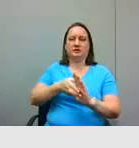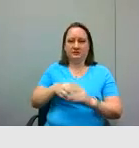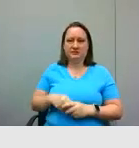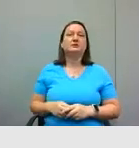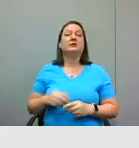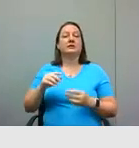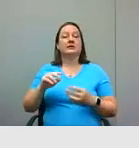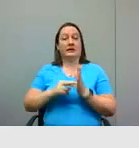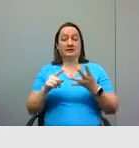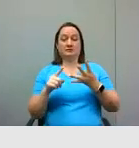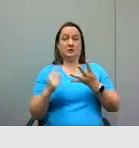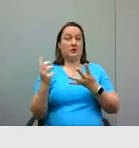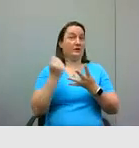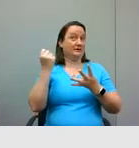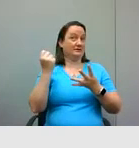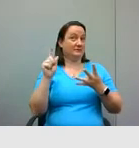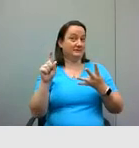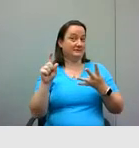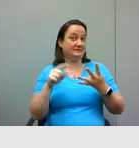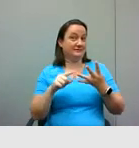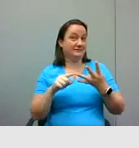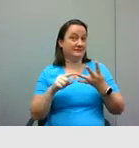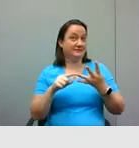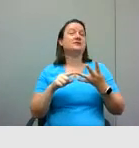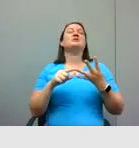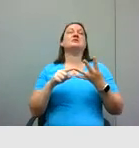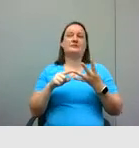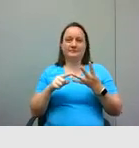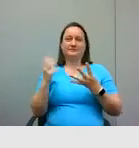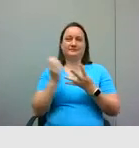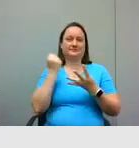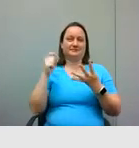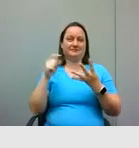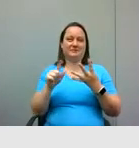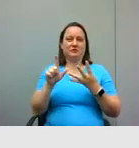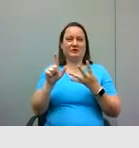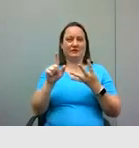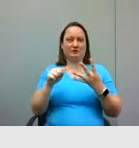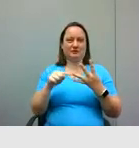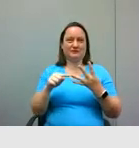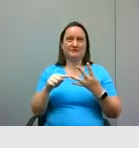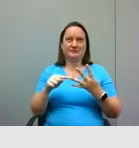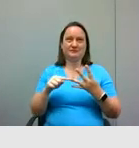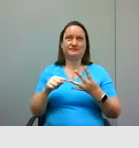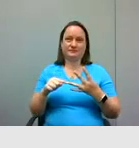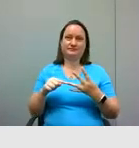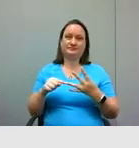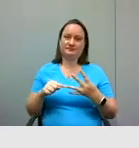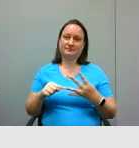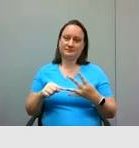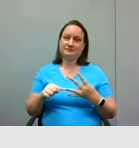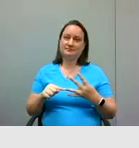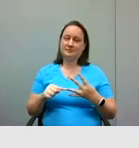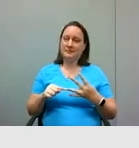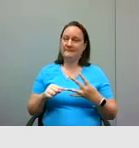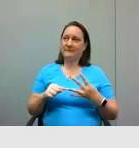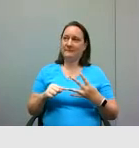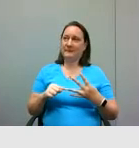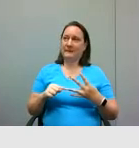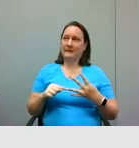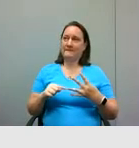like the winner. Sounds good. Okay, so September 21st, does